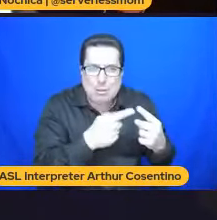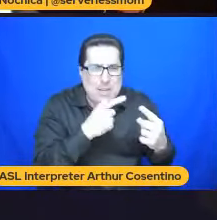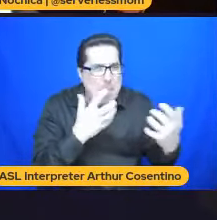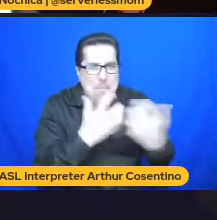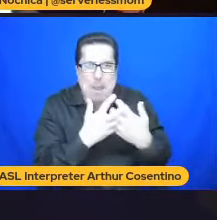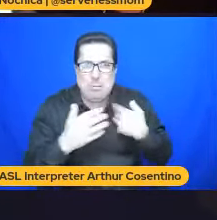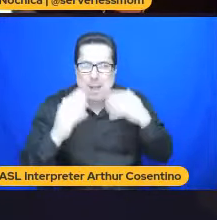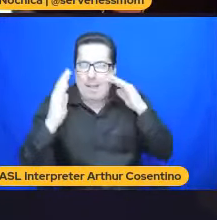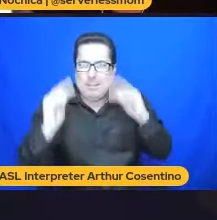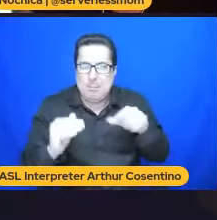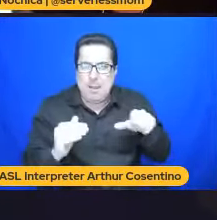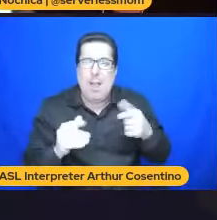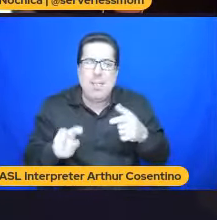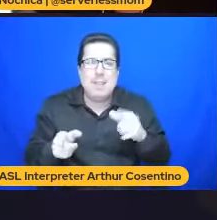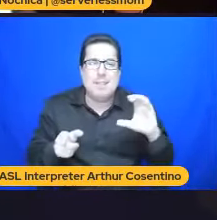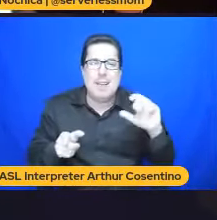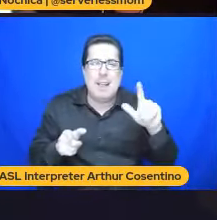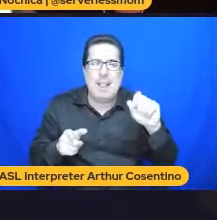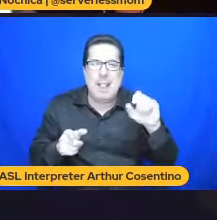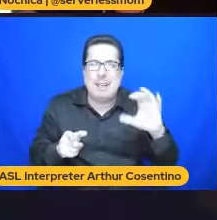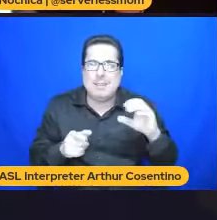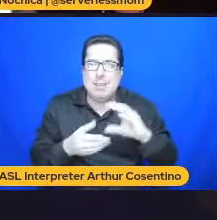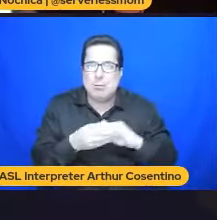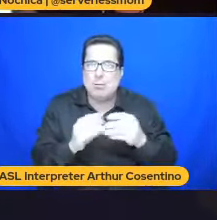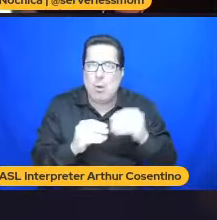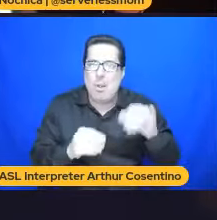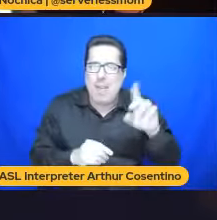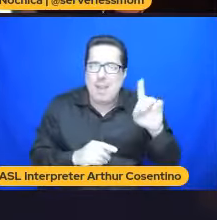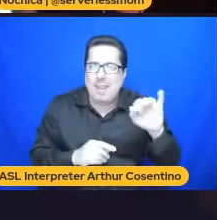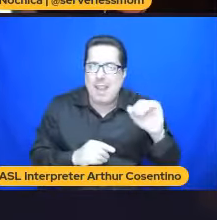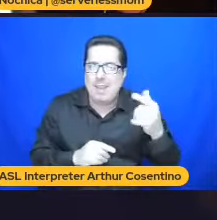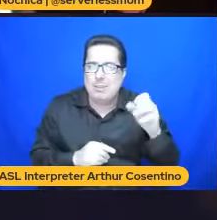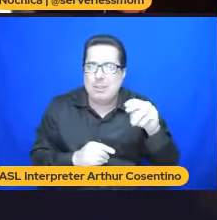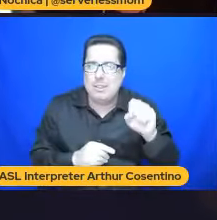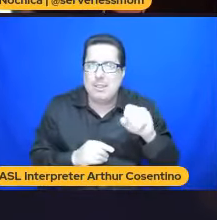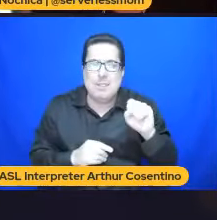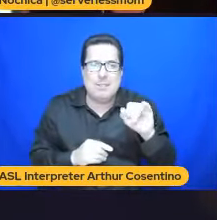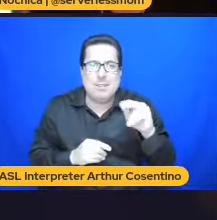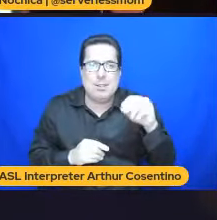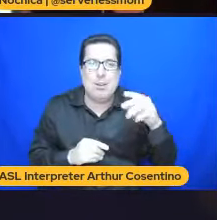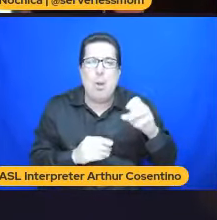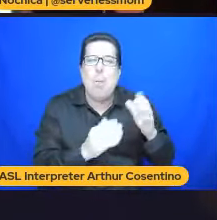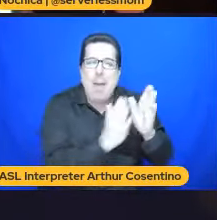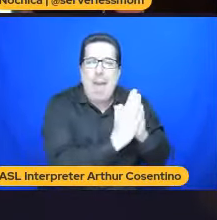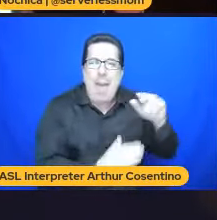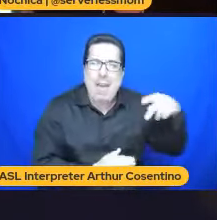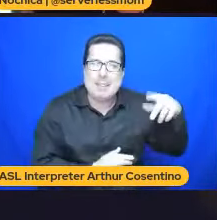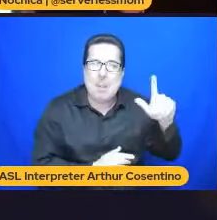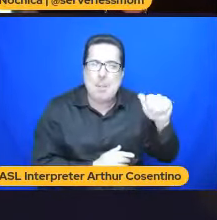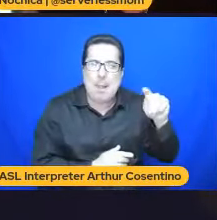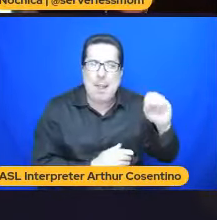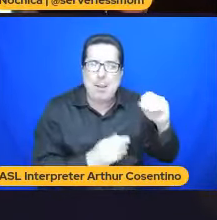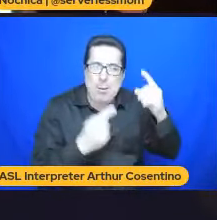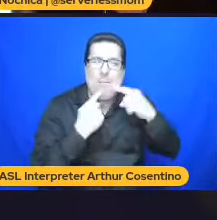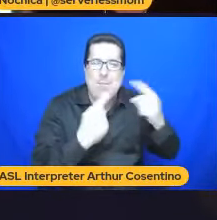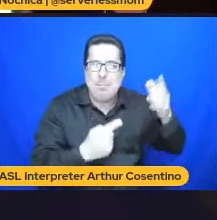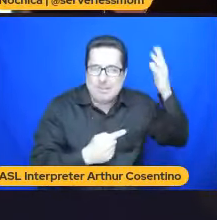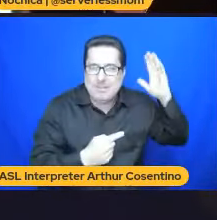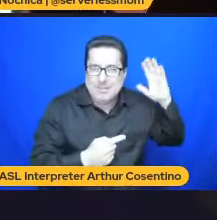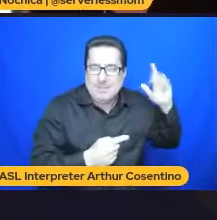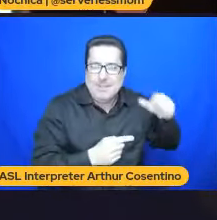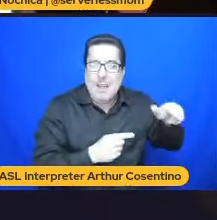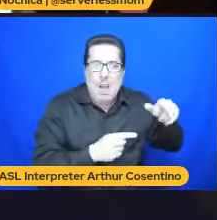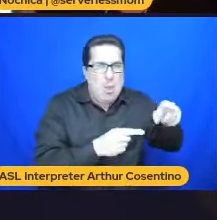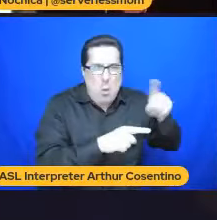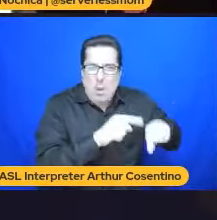classic story that Diogenes of Sinope asks Plato to say, you can't define anything. You cannot absolutely